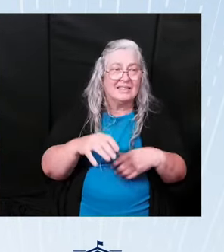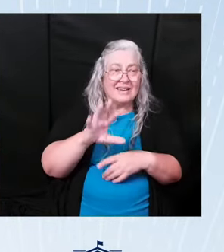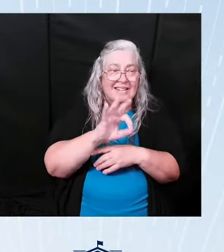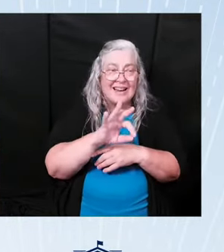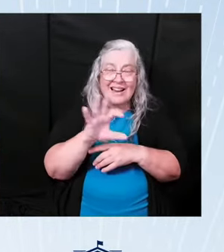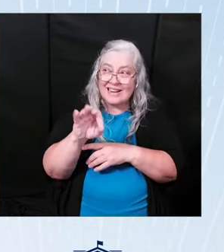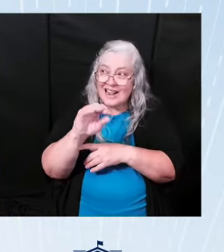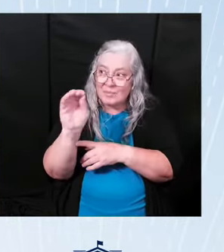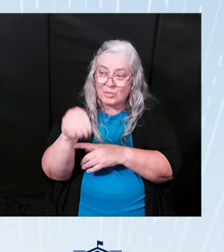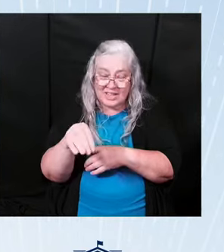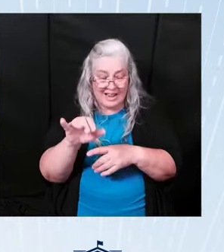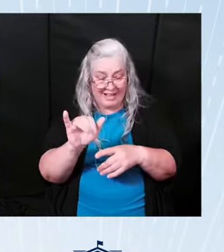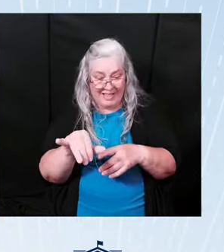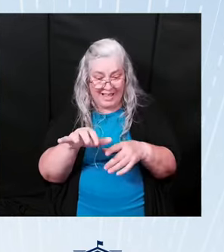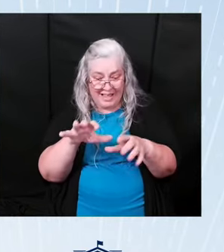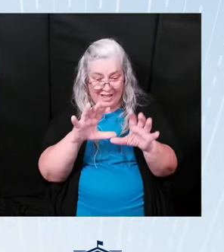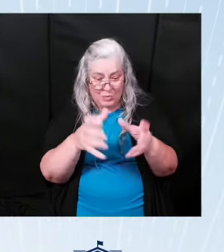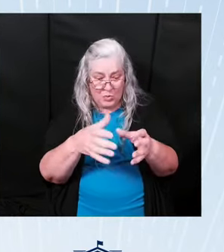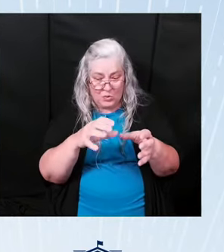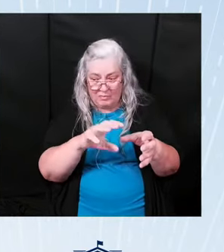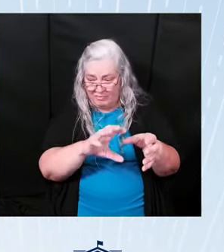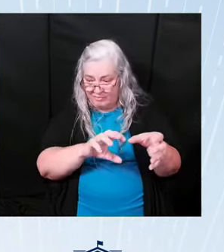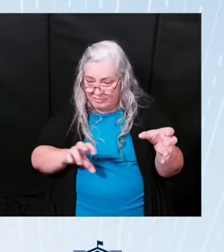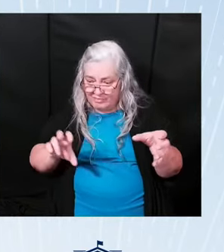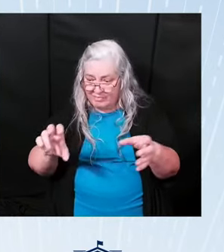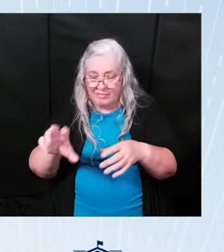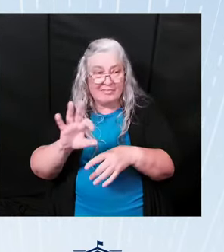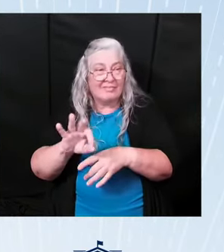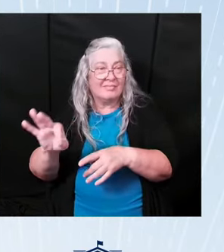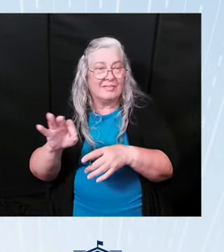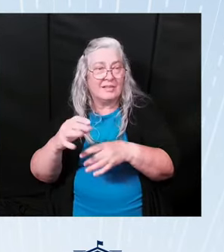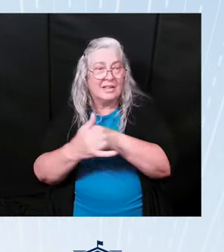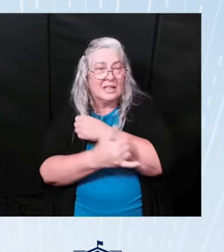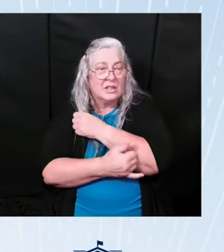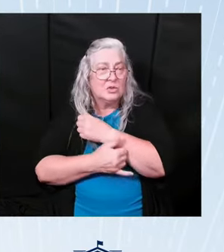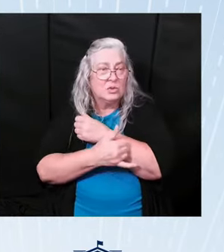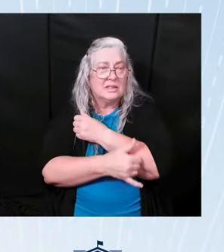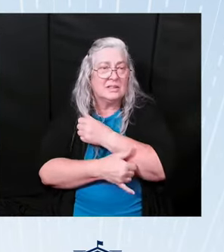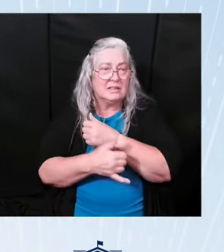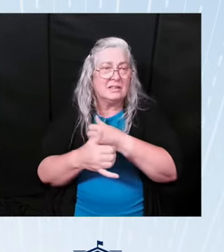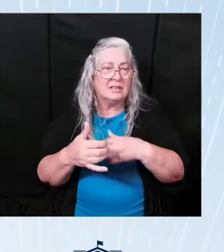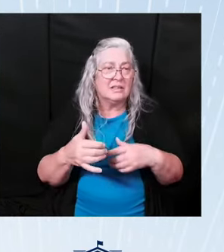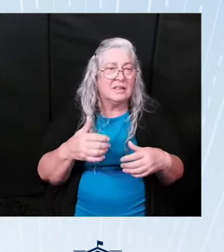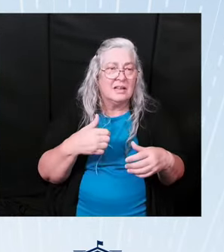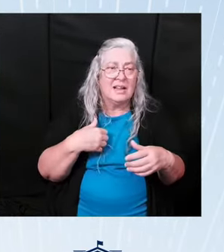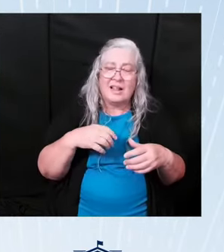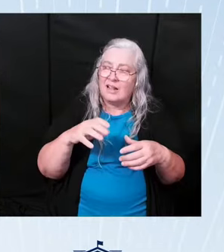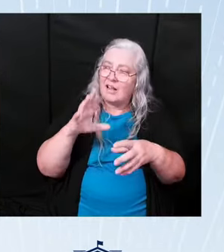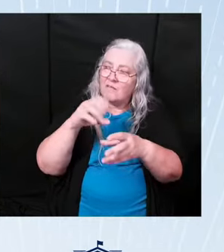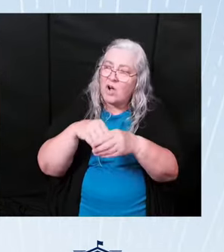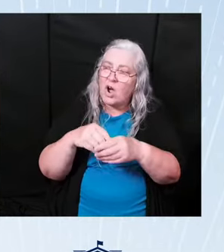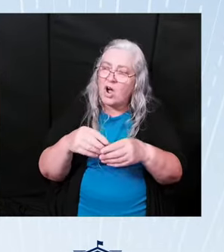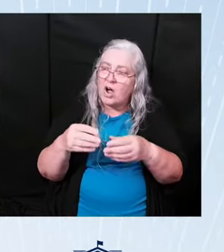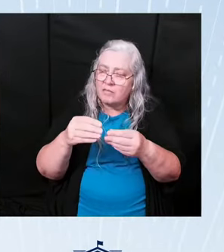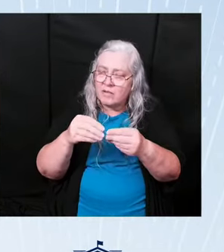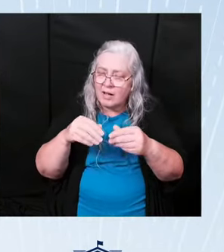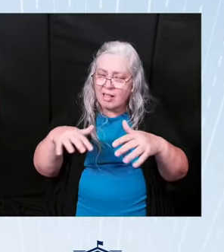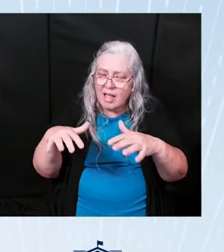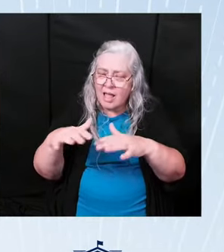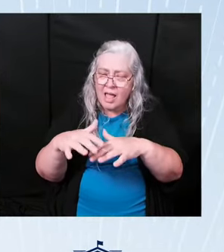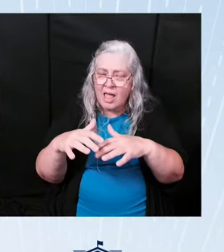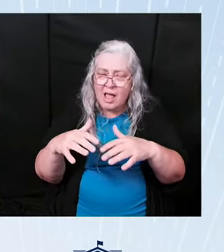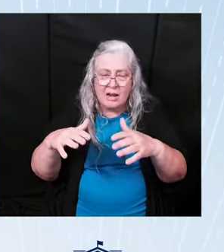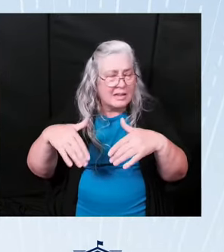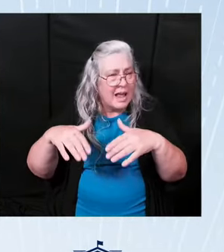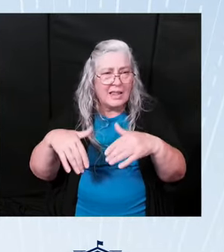We're going to water them, and they're going to come out of the ground, and it is going to change this country as we know it. And as part of that, we're making